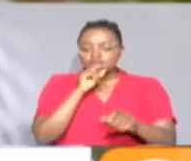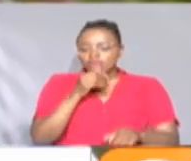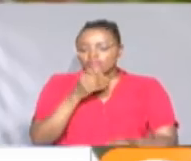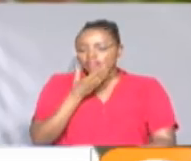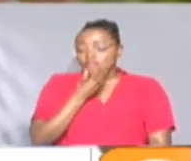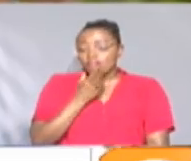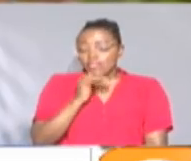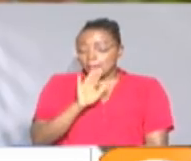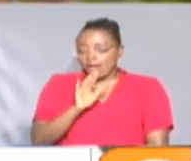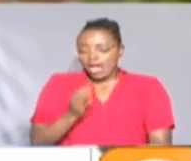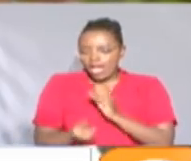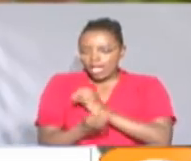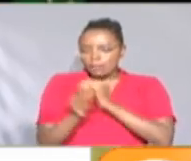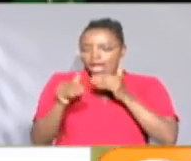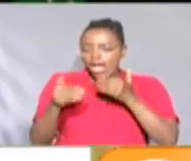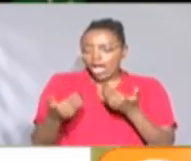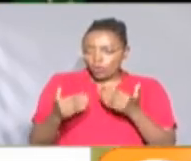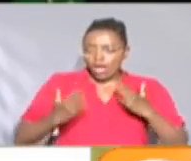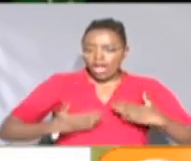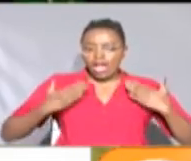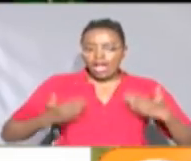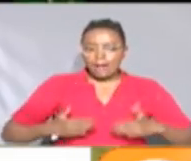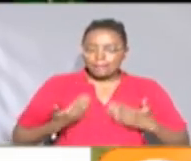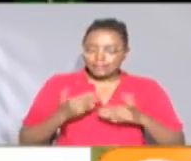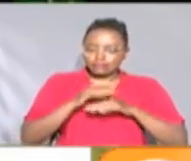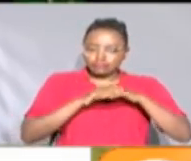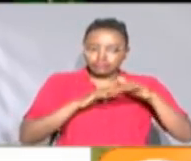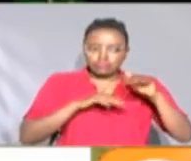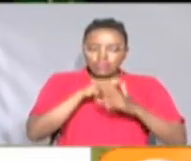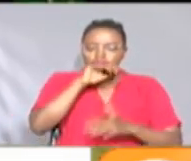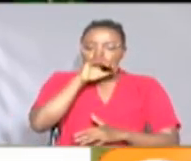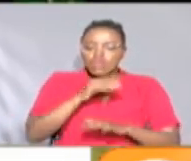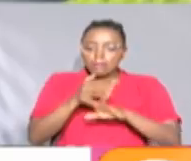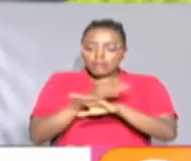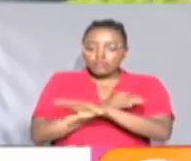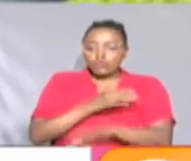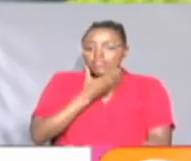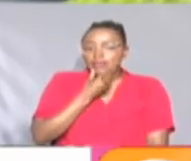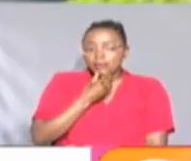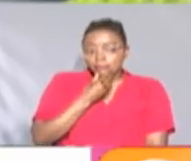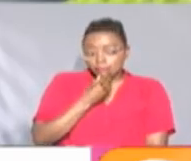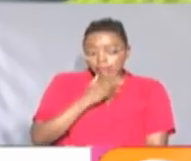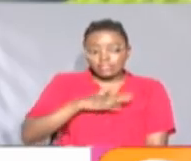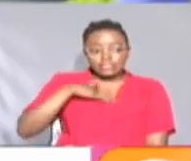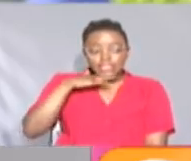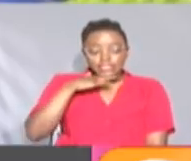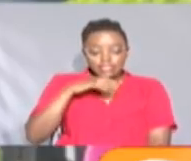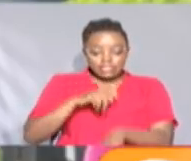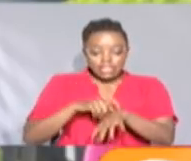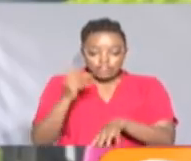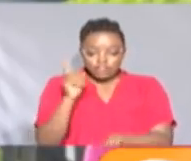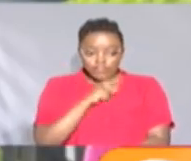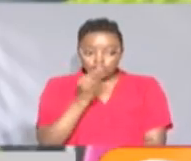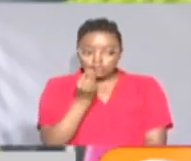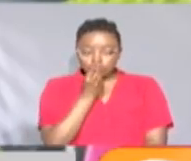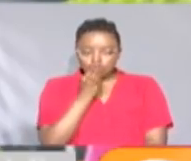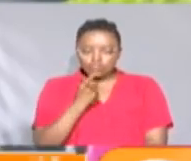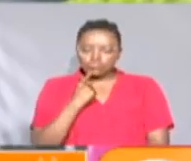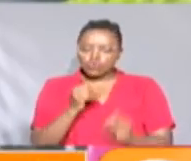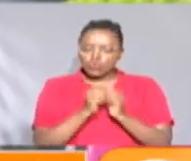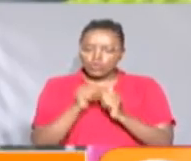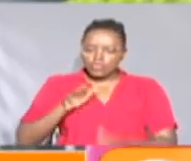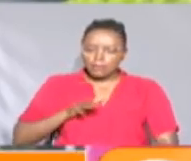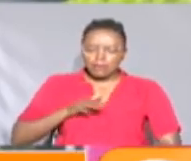Kitilit, telling of a happy and contented son on the day before his death. Na tulipo maliza dina walikuwa naongea na mama, we